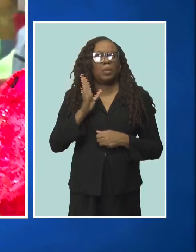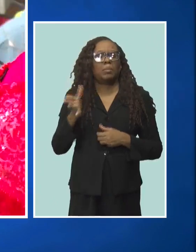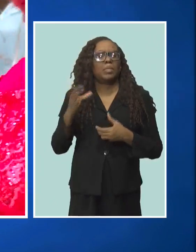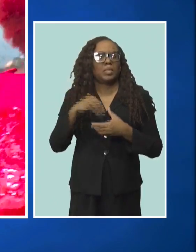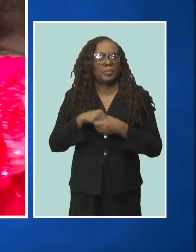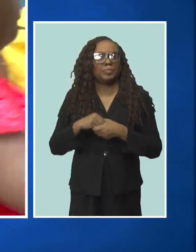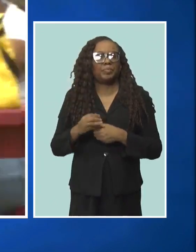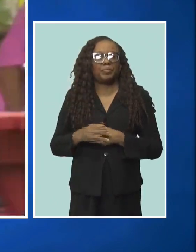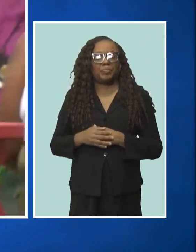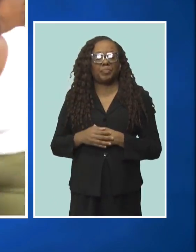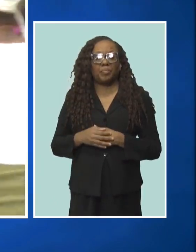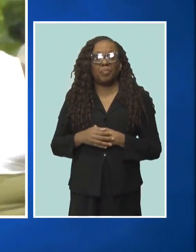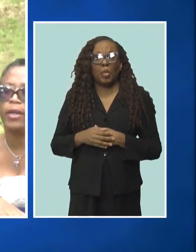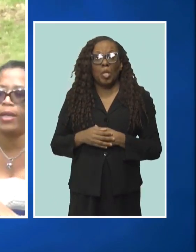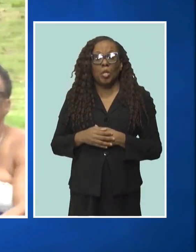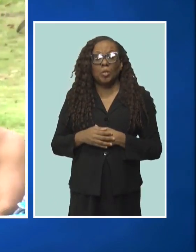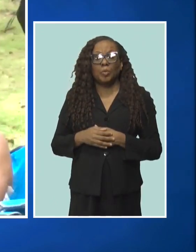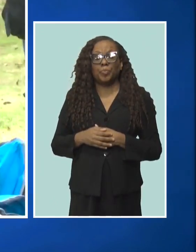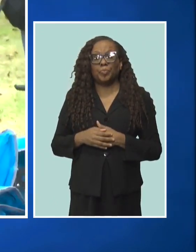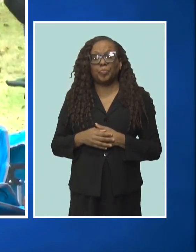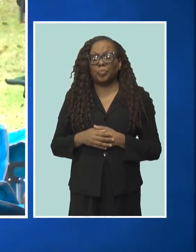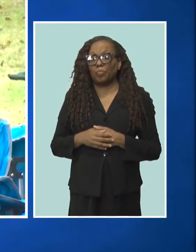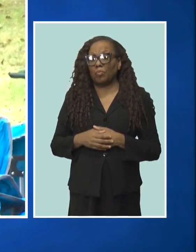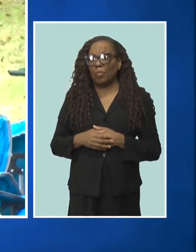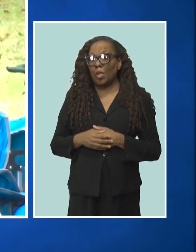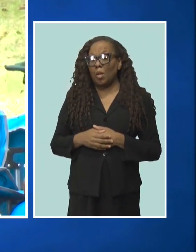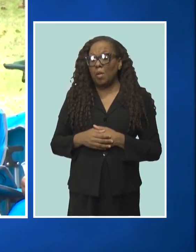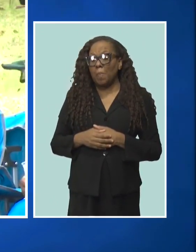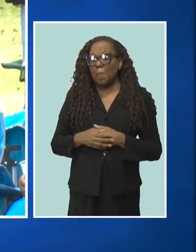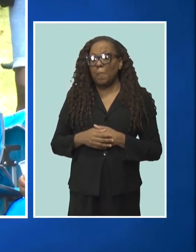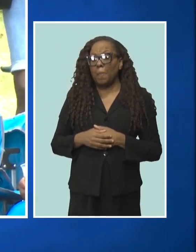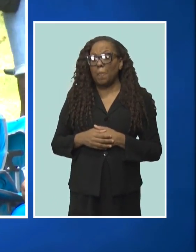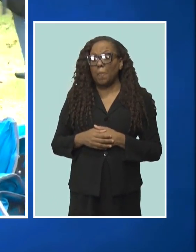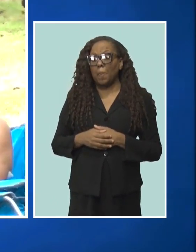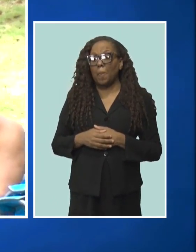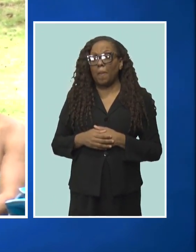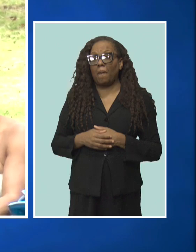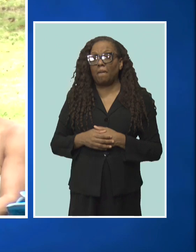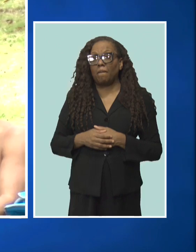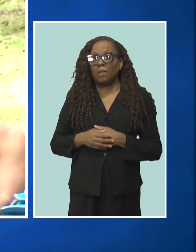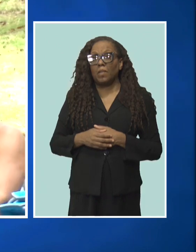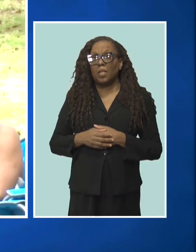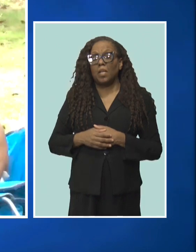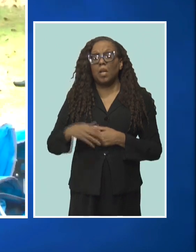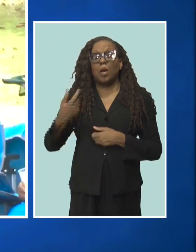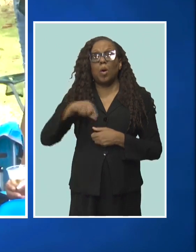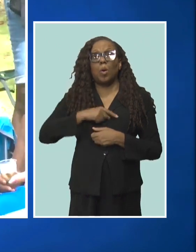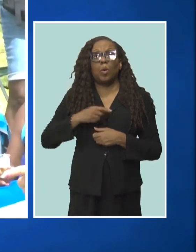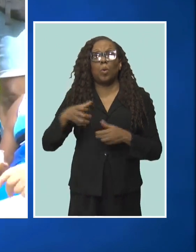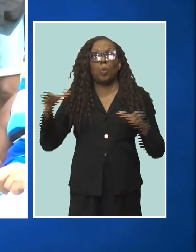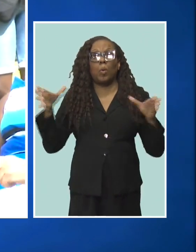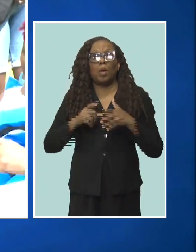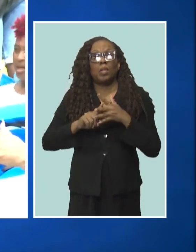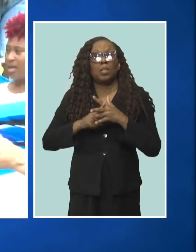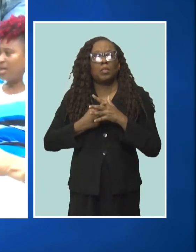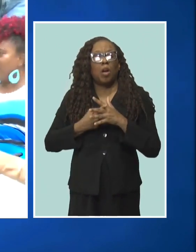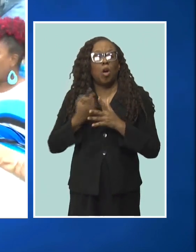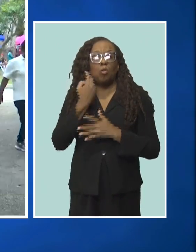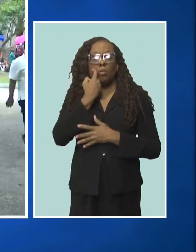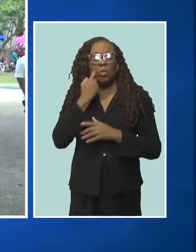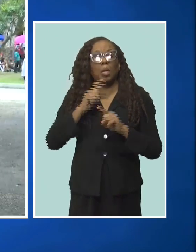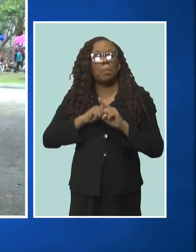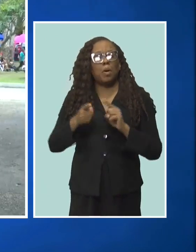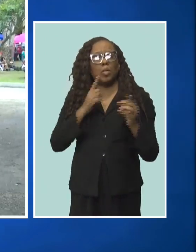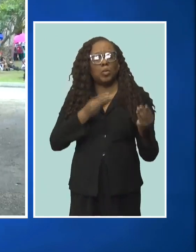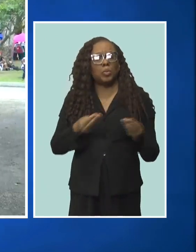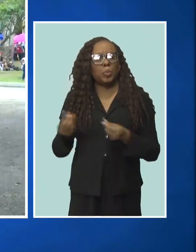Mrs. Morrow-Knight adds that even though it's just weeks since the year-long celebration started, it is moving along smoothly. It's really